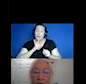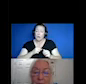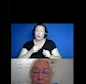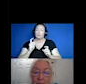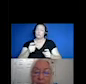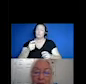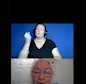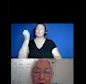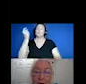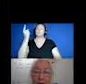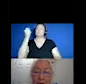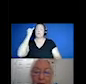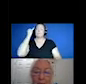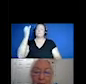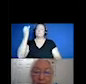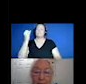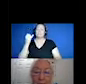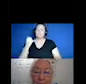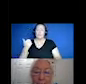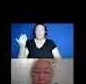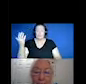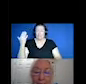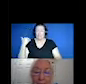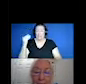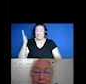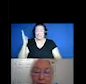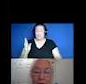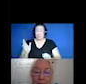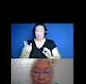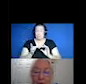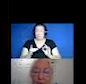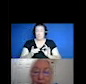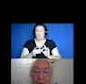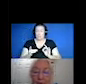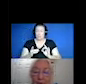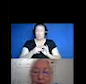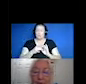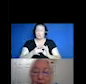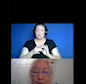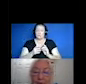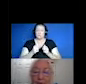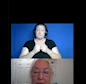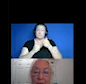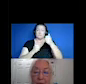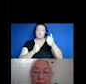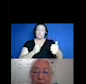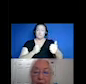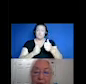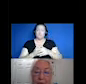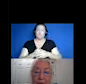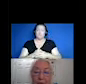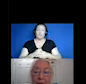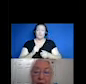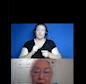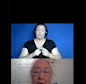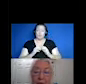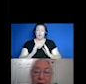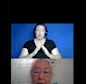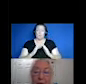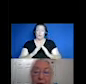in terms of like what our last speaker spoke about in terms of the distance to the